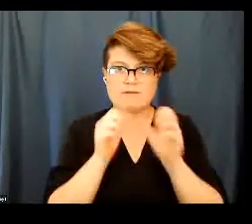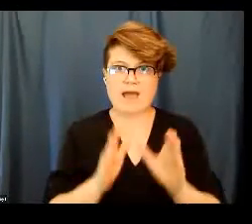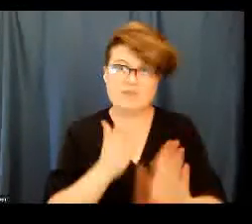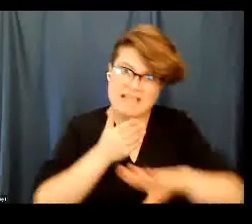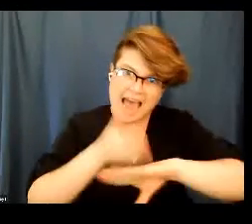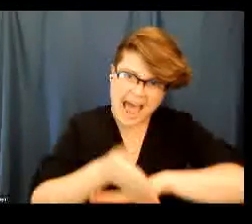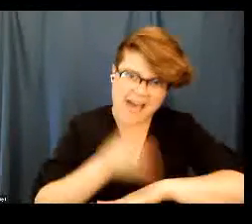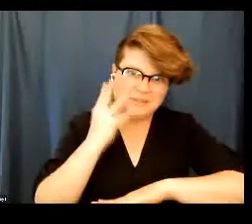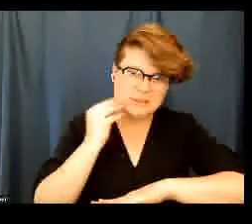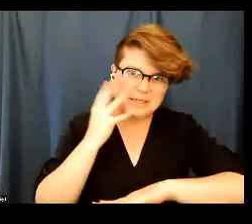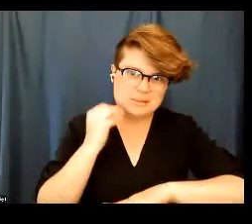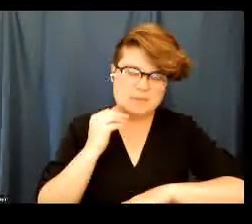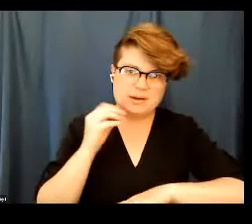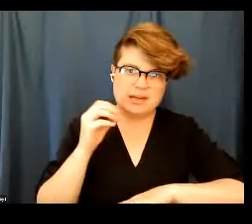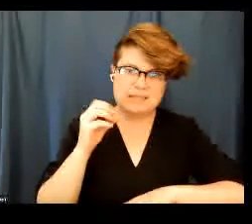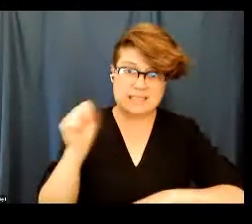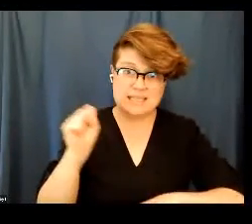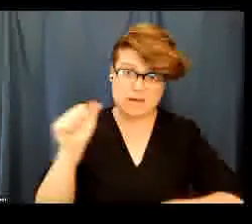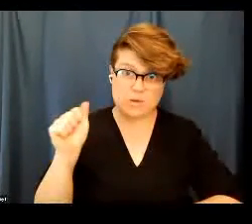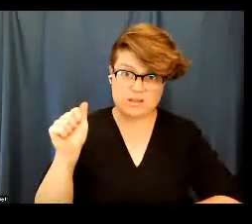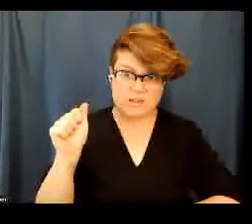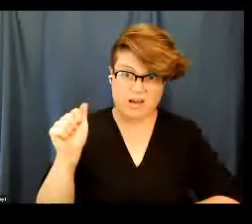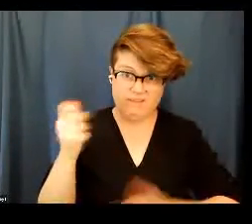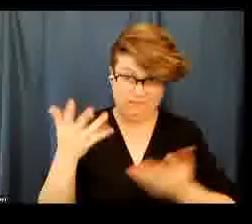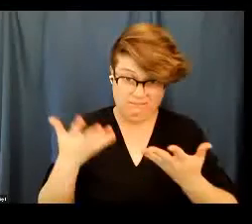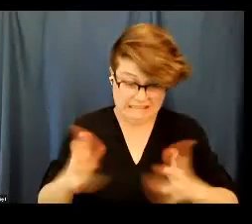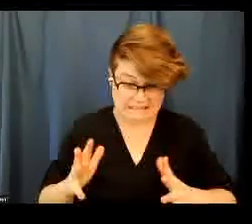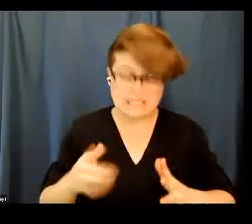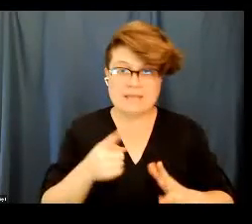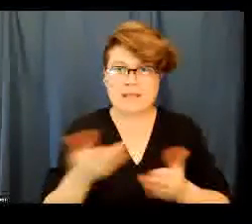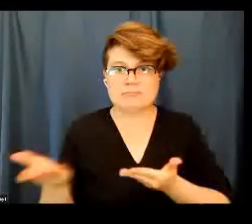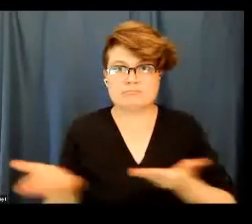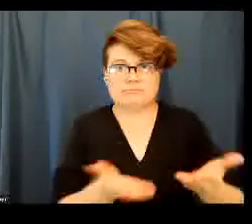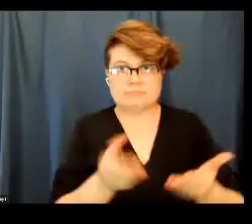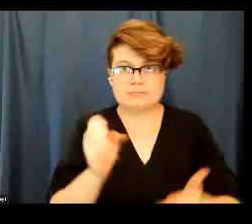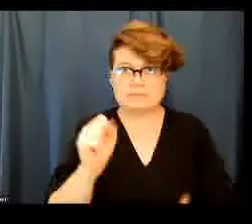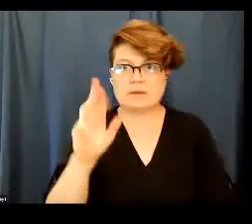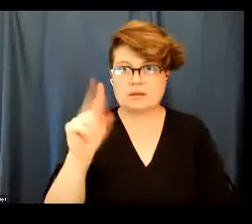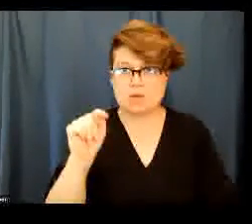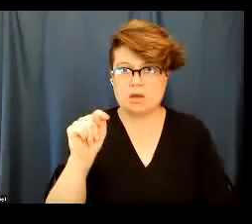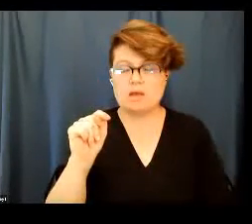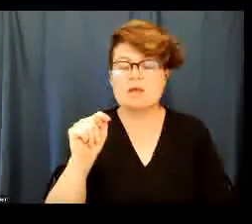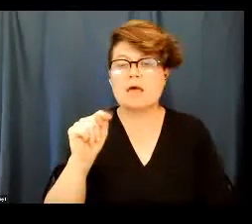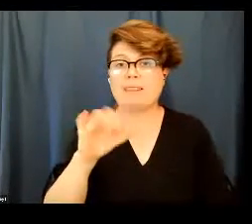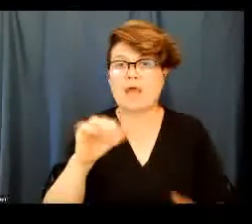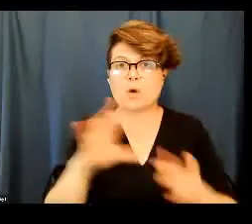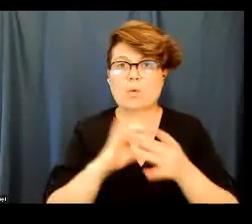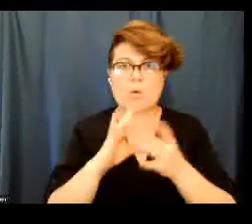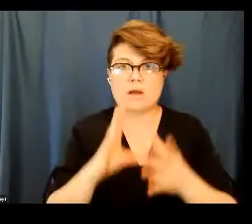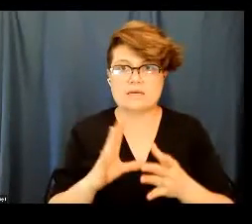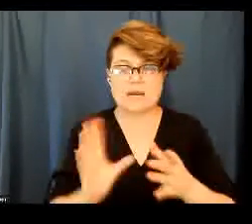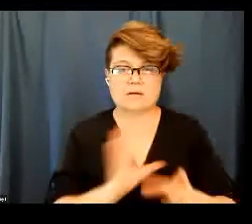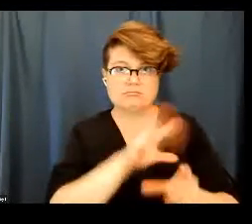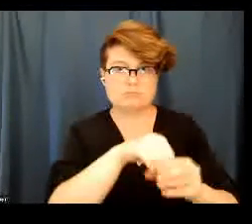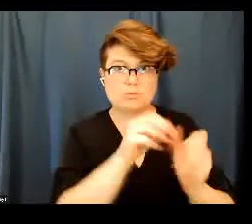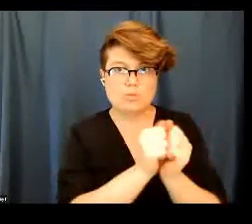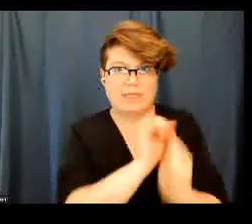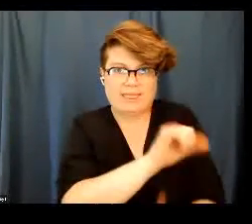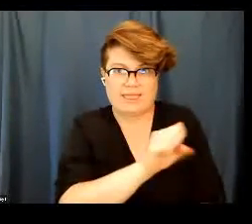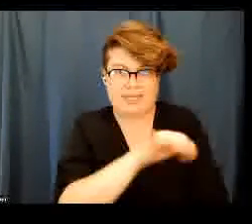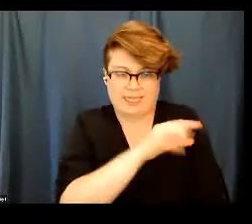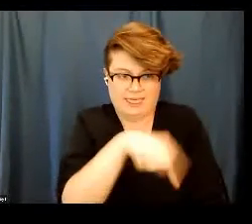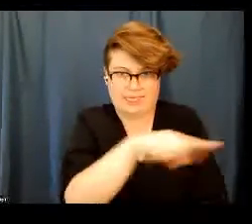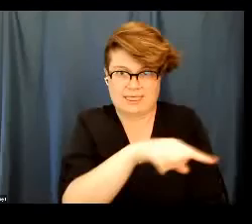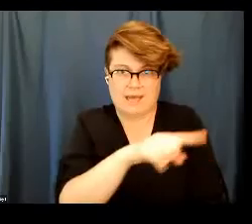come to their SART. And then the SART coordinator actually attends that SART as well. So we have that